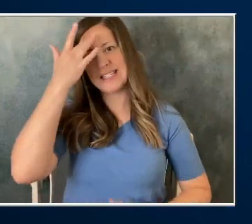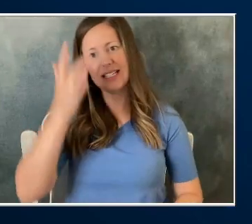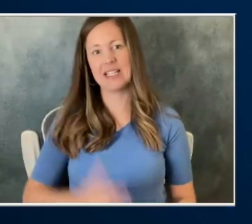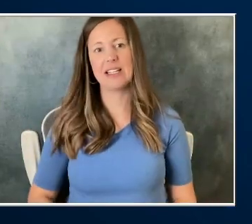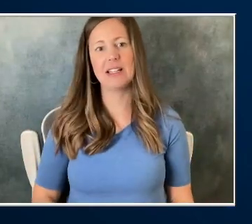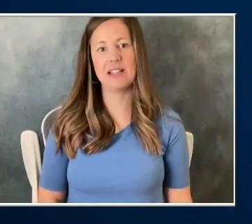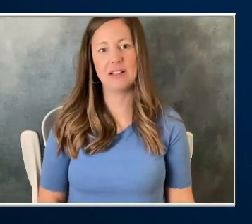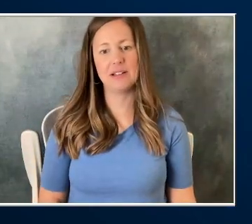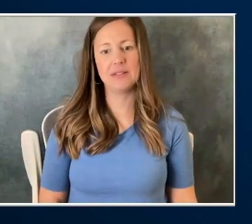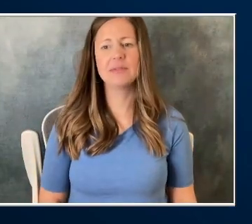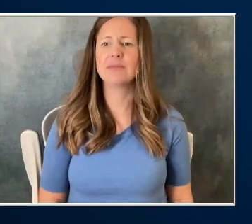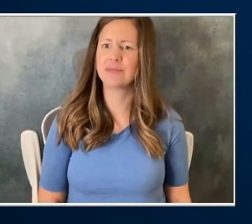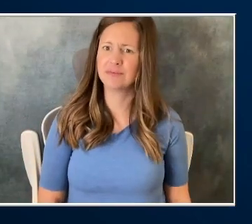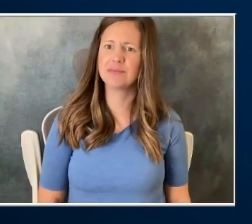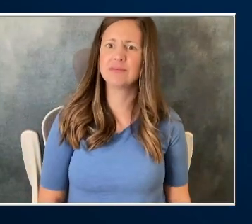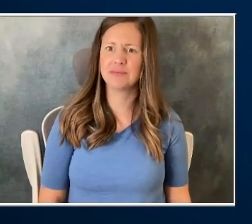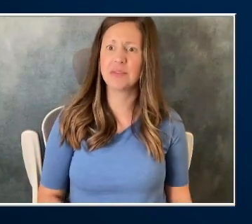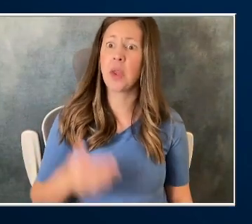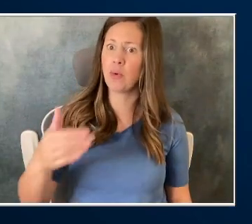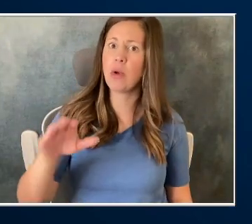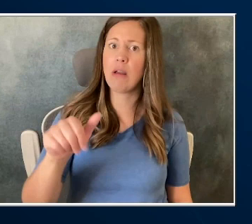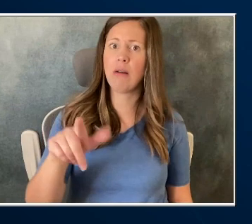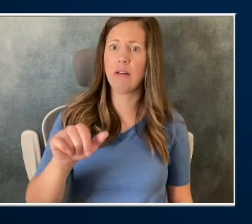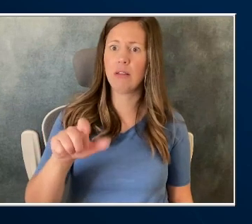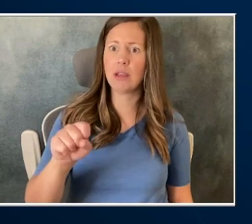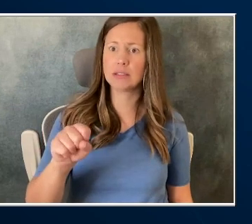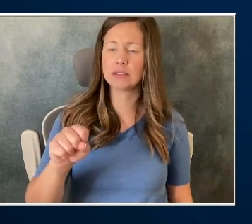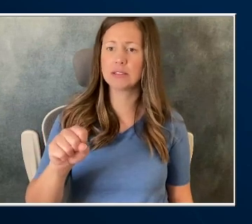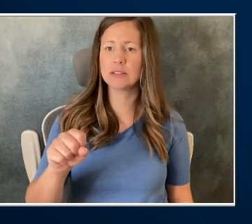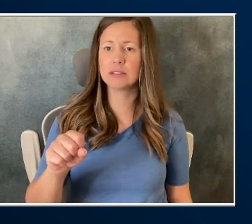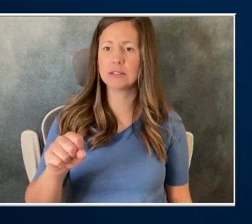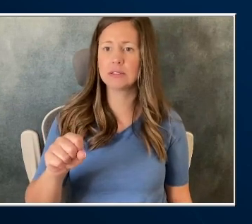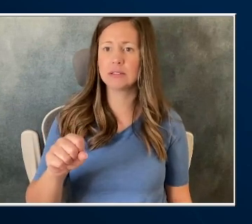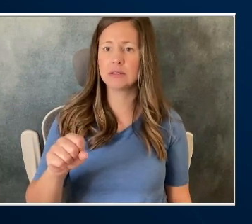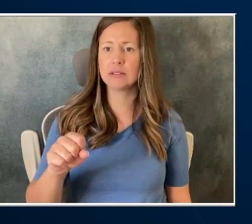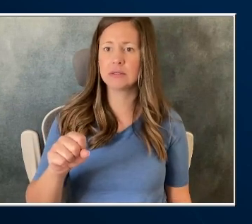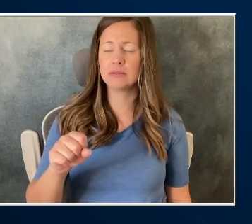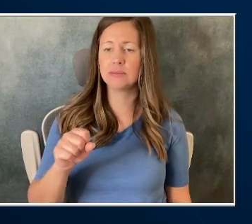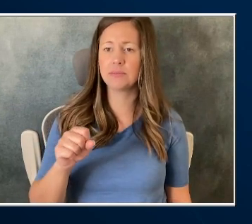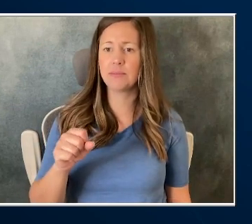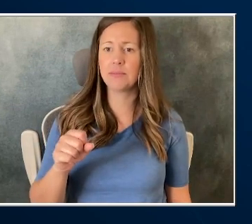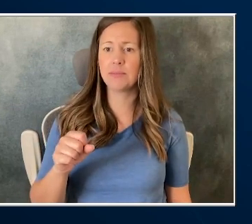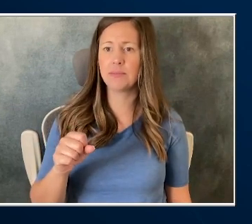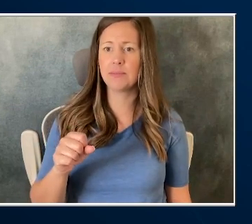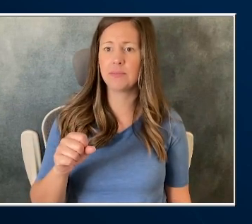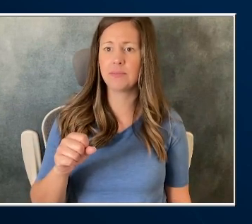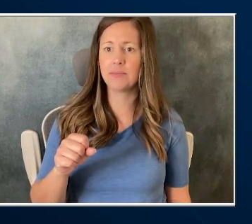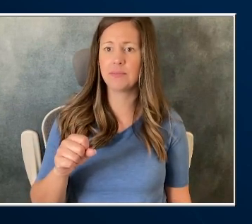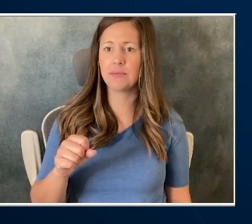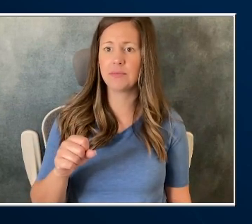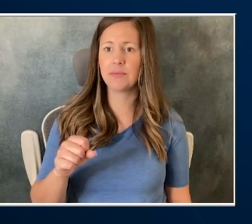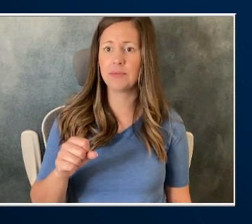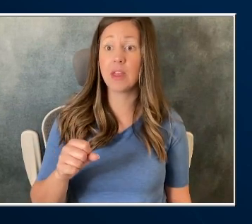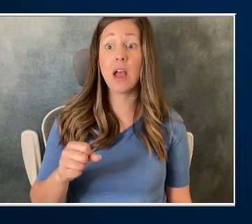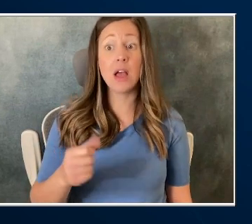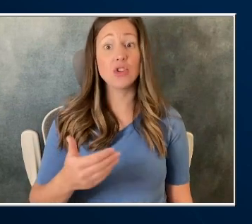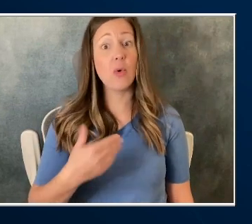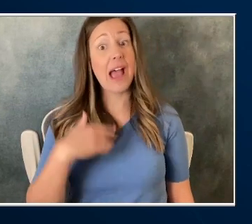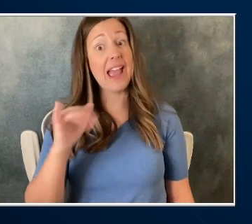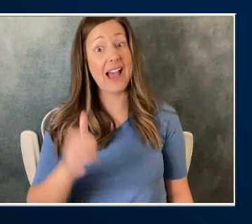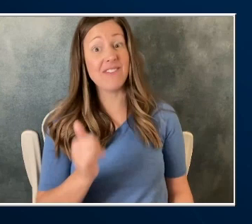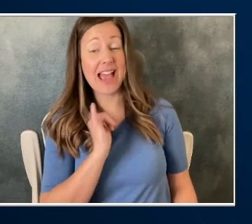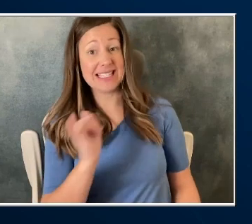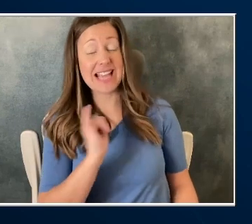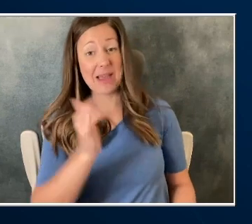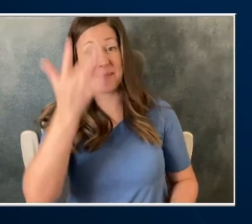great question. Go ahead. Well, I have a question because I have pressure urticaria as well, like Gene, and I've been taking a Zyrtec a day since